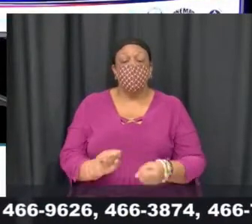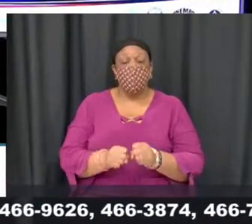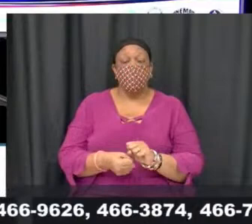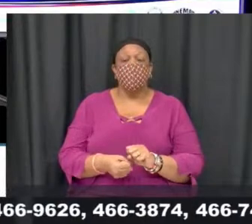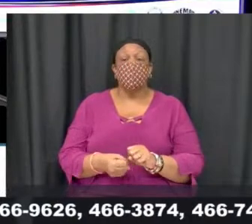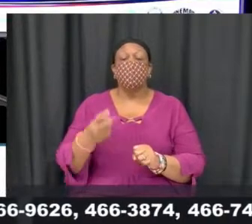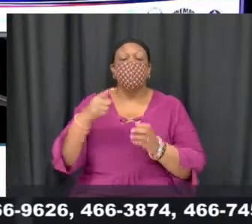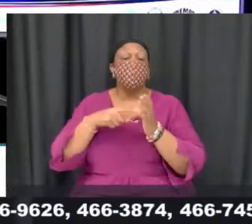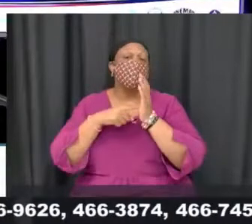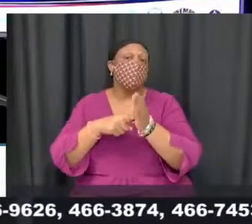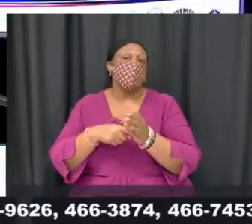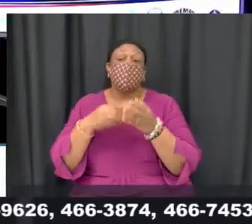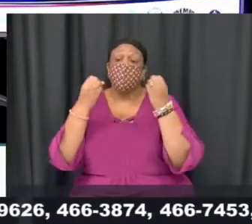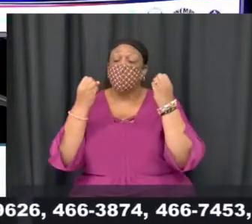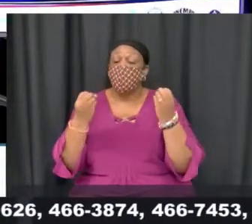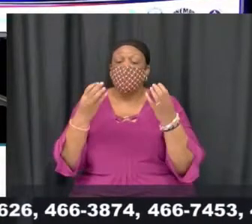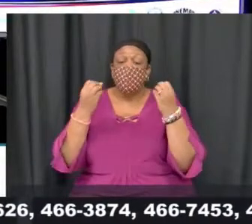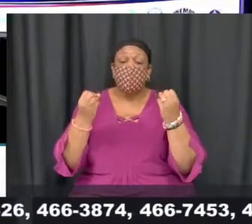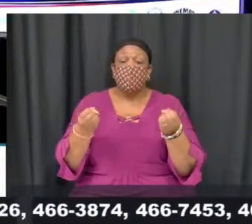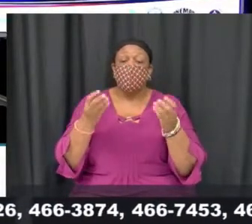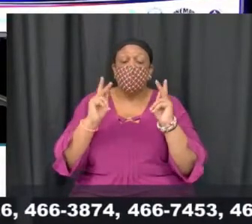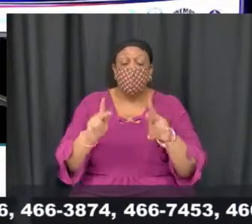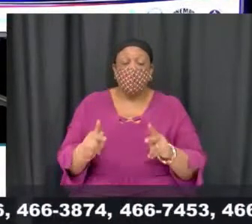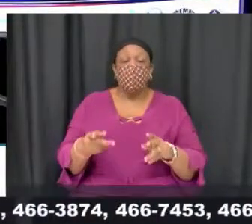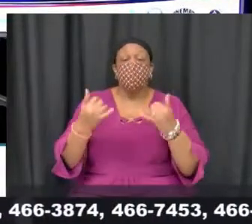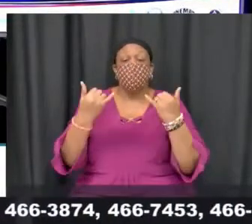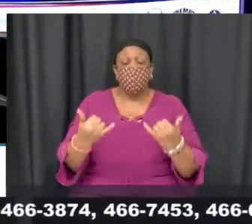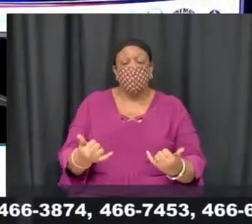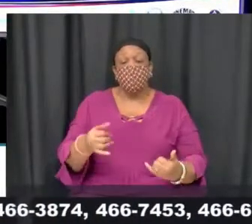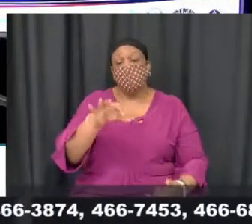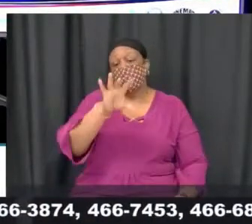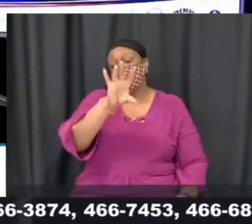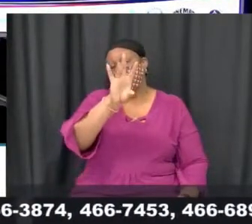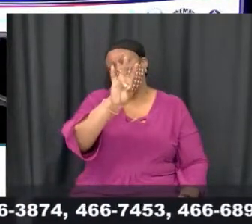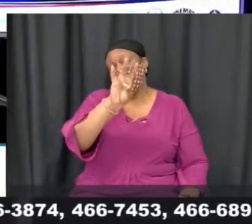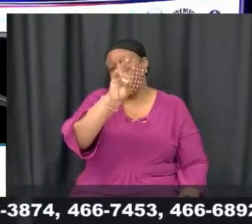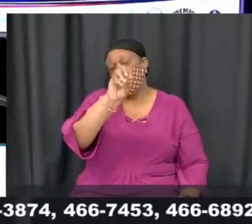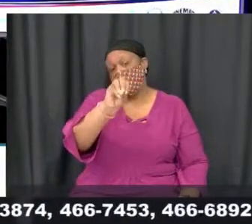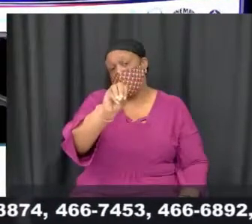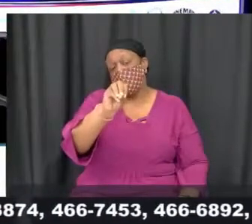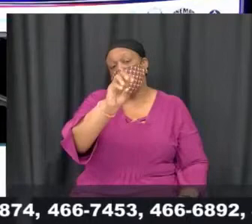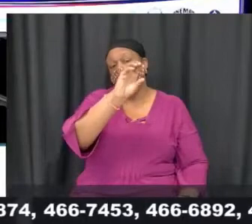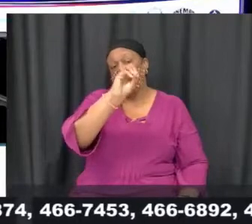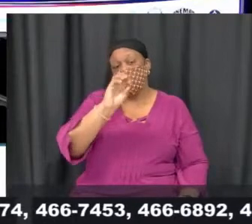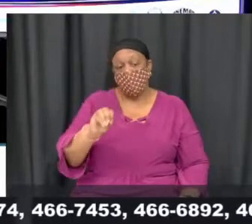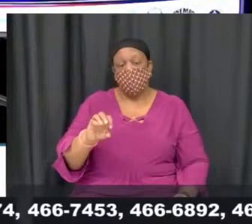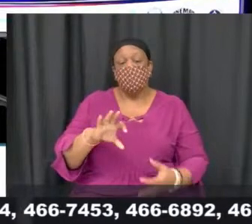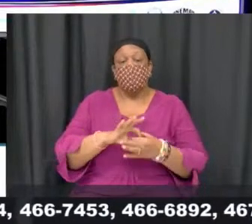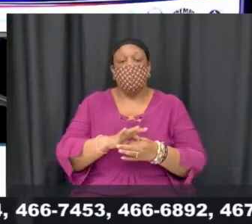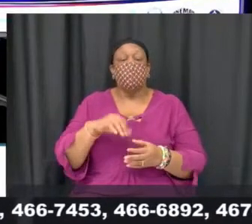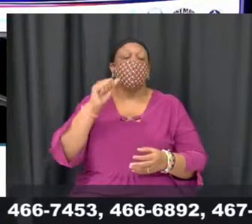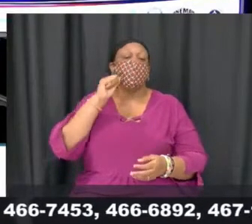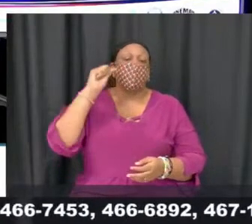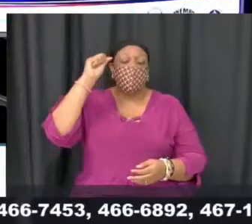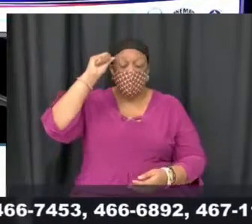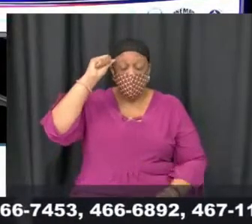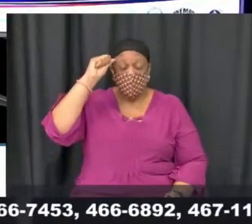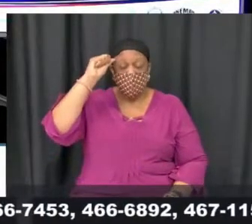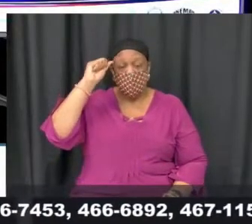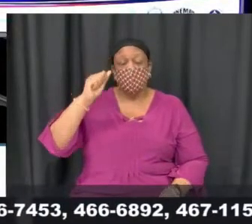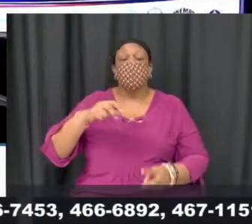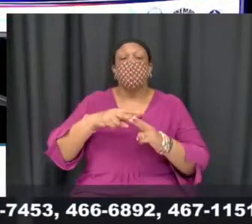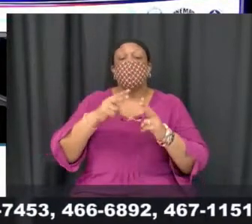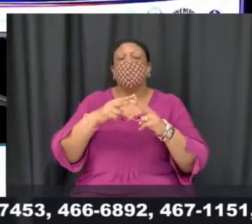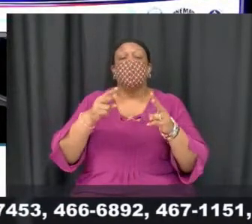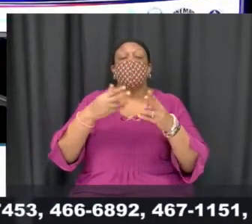have shown that we have crossed 70% of the adult population, and that is significant.